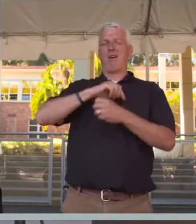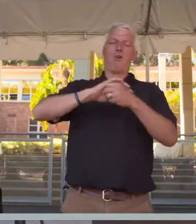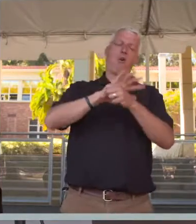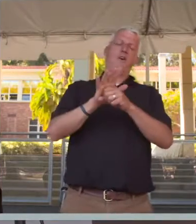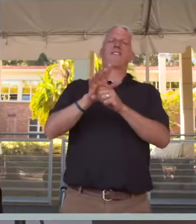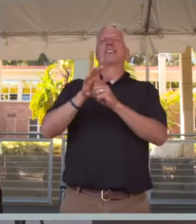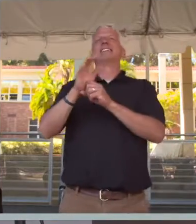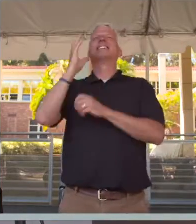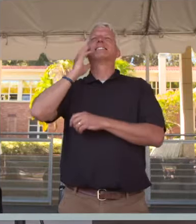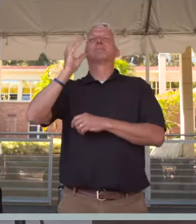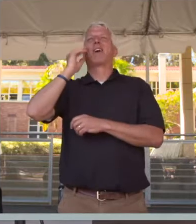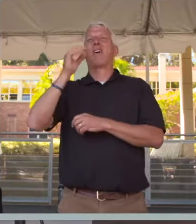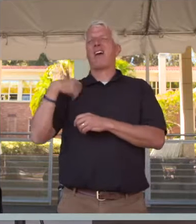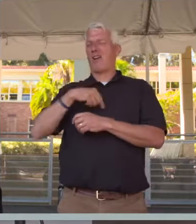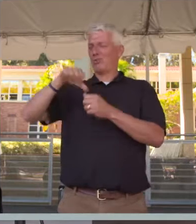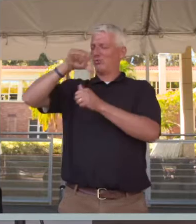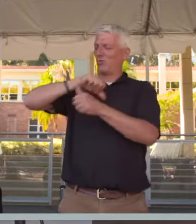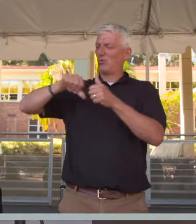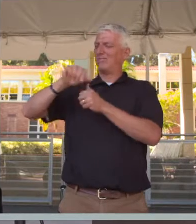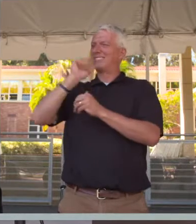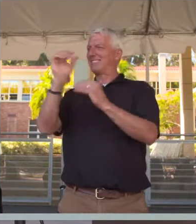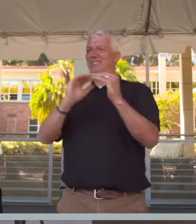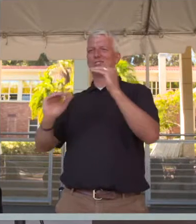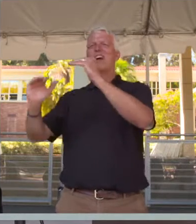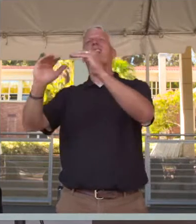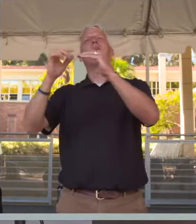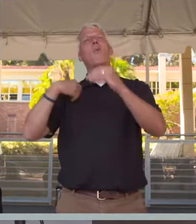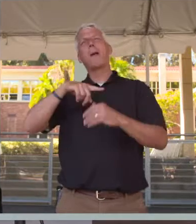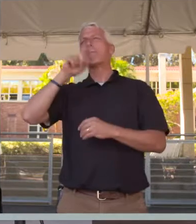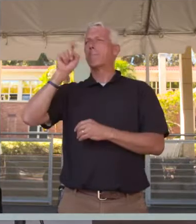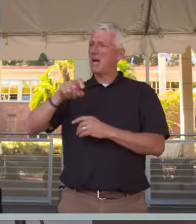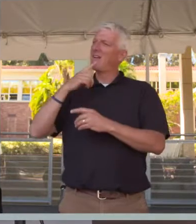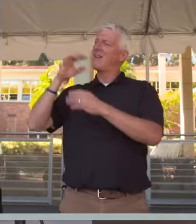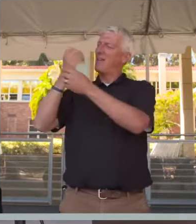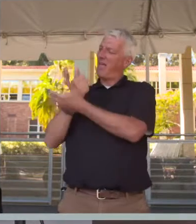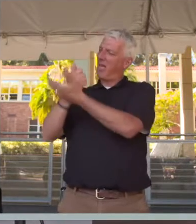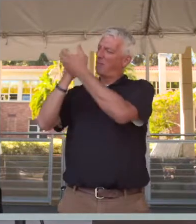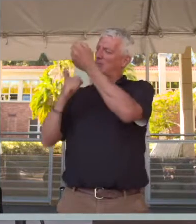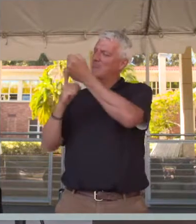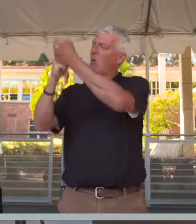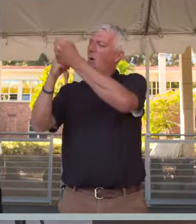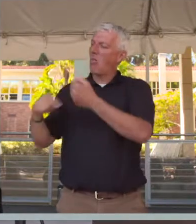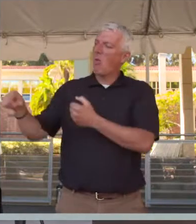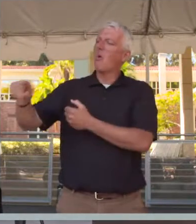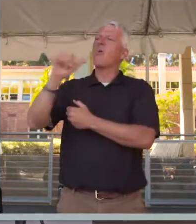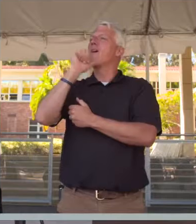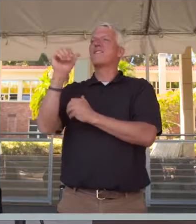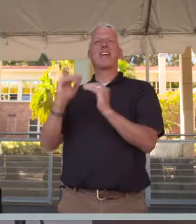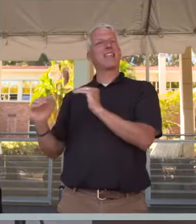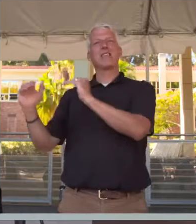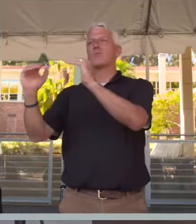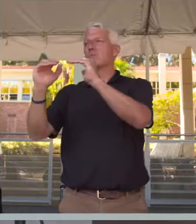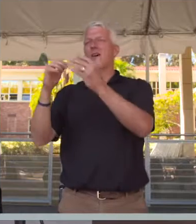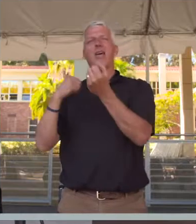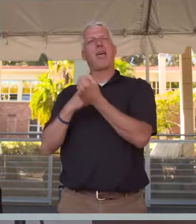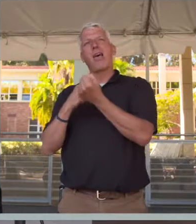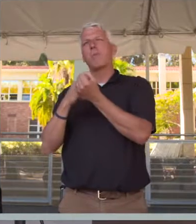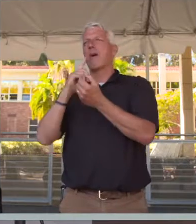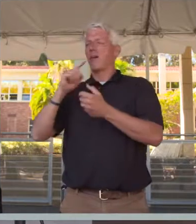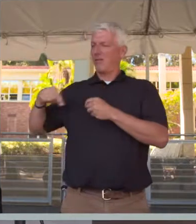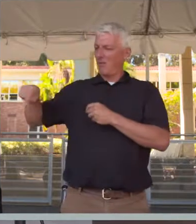and increasing social injustice, we must do our part to uplift those who've been oppressed, to listen to and have compassion for our peers. This